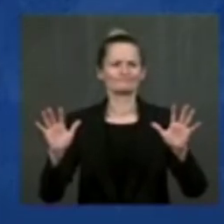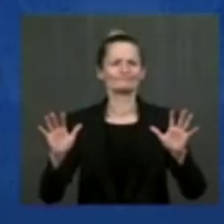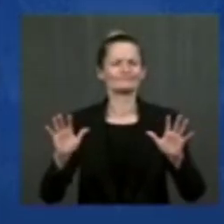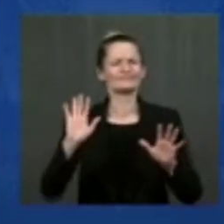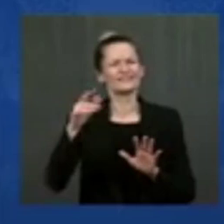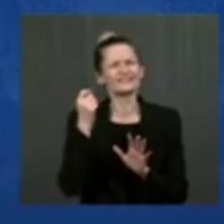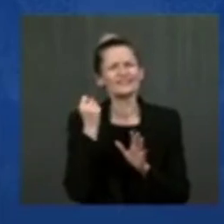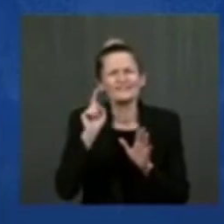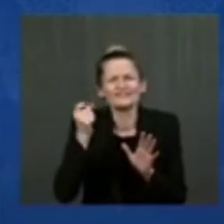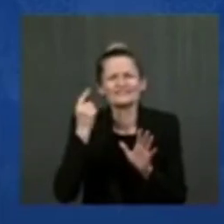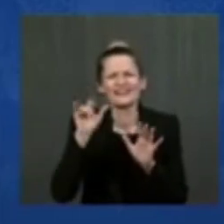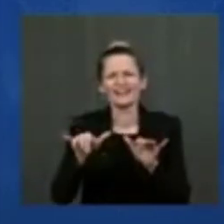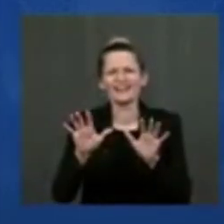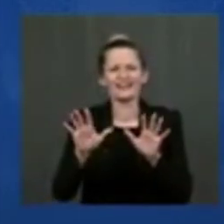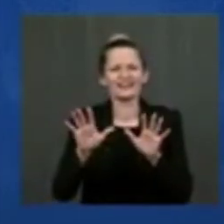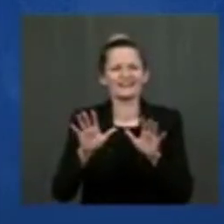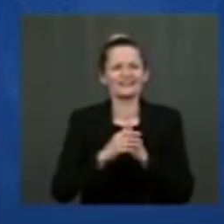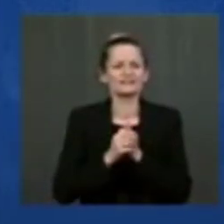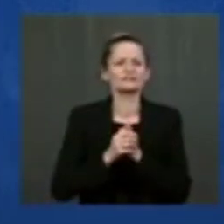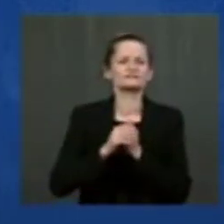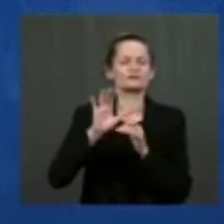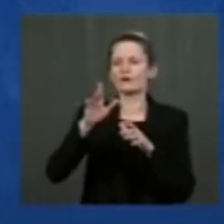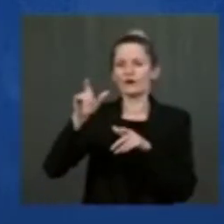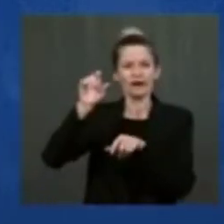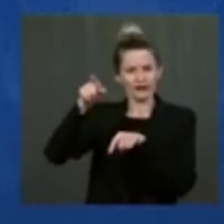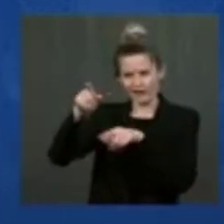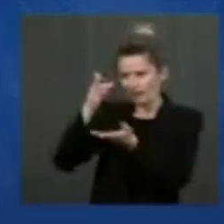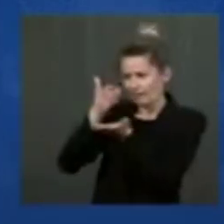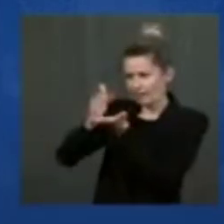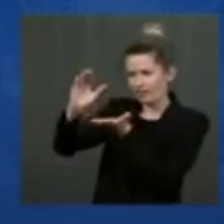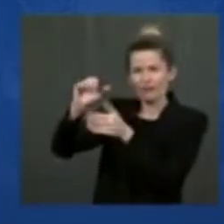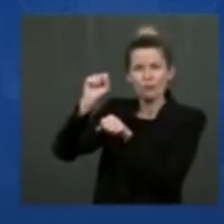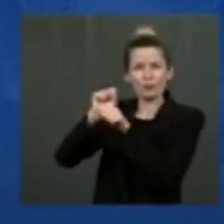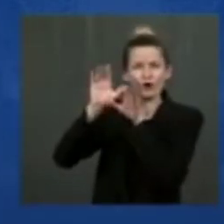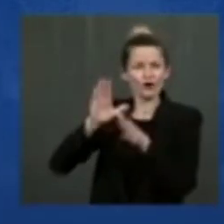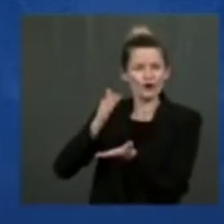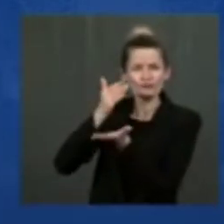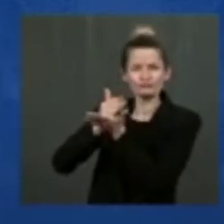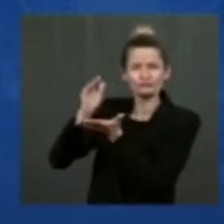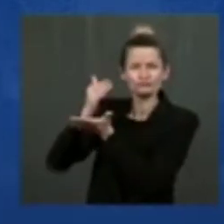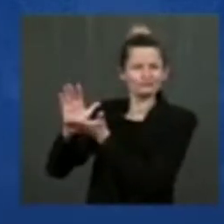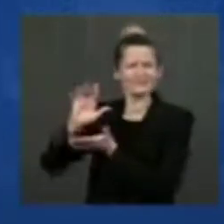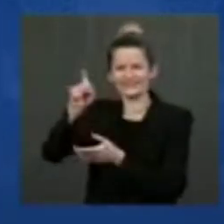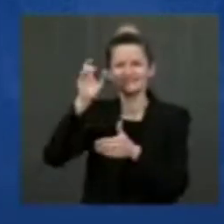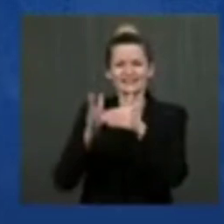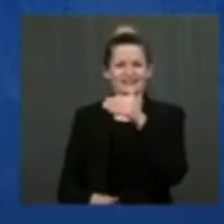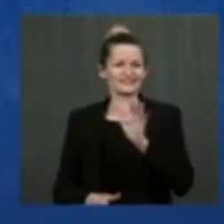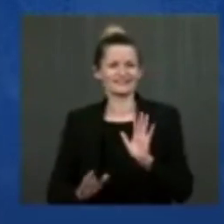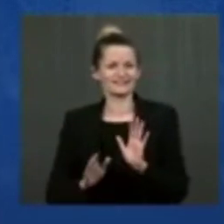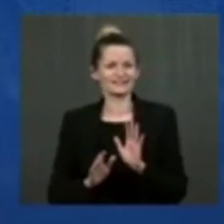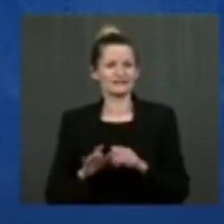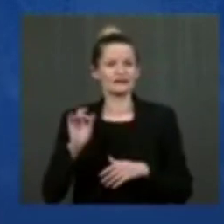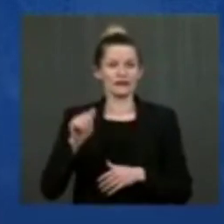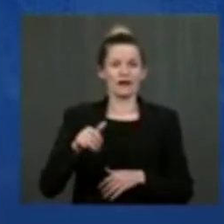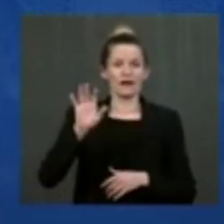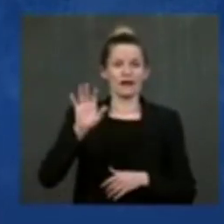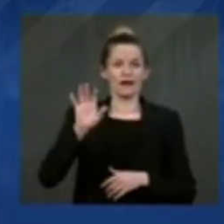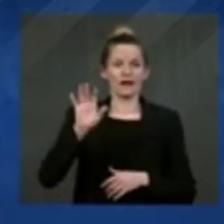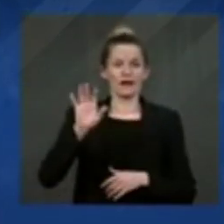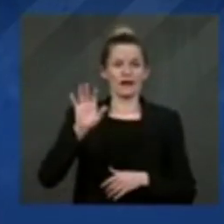Long a time. From 1948 after the war to 1979, productivity in